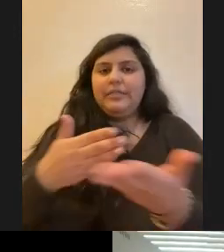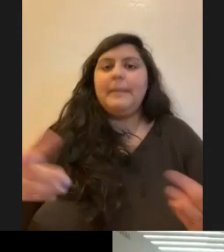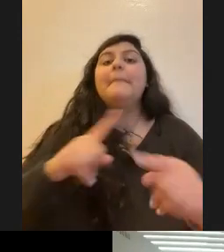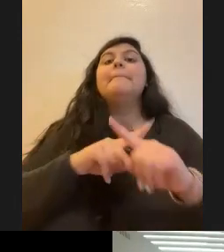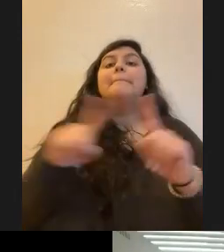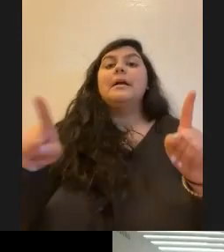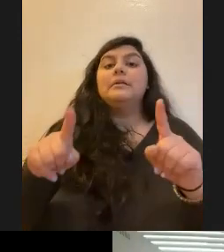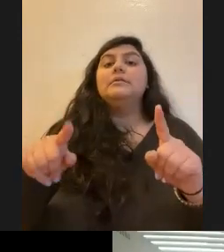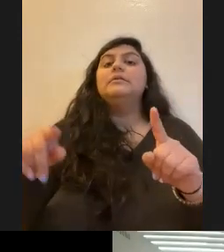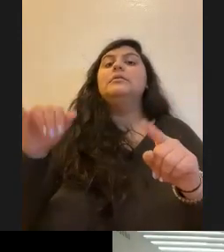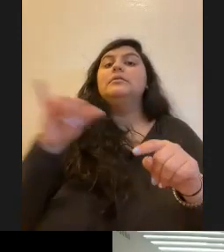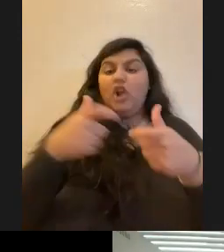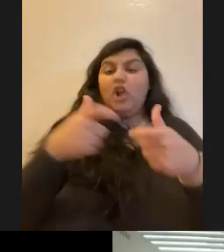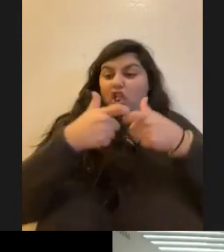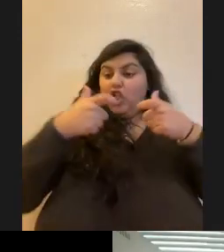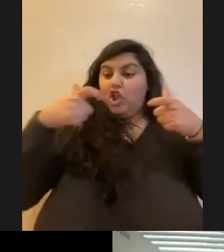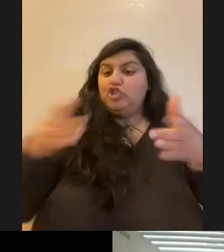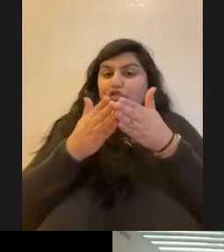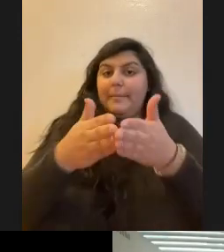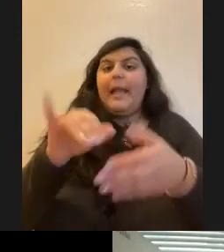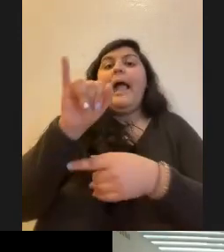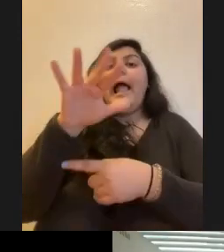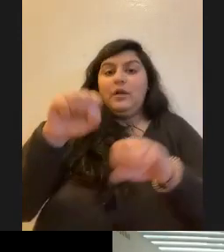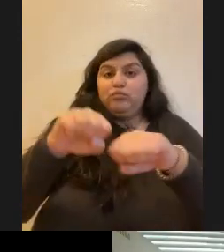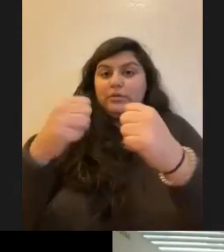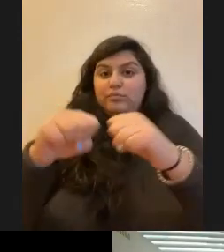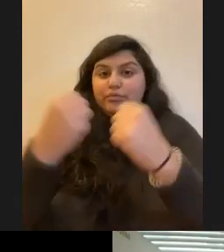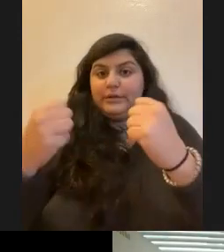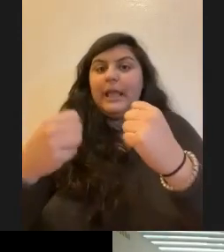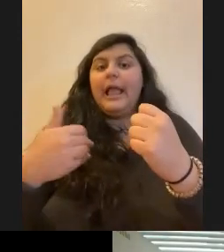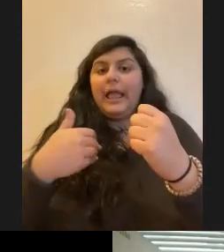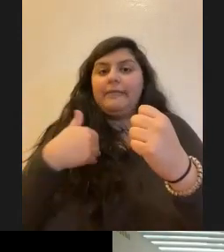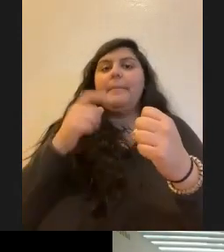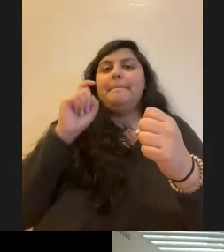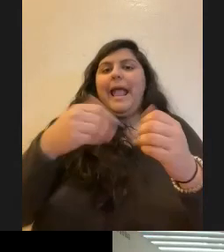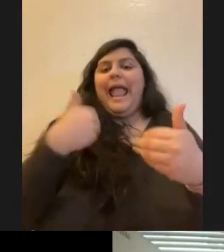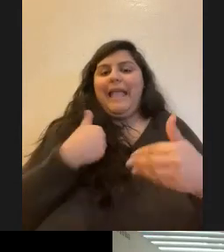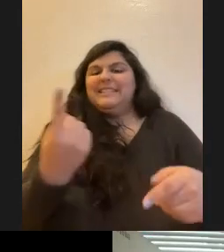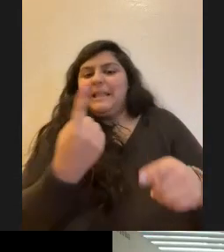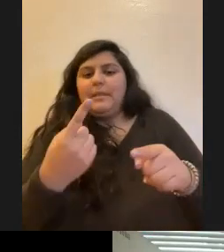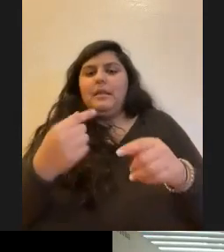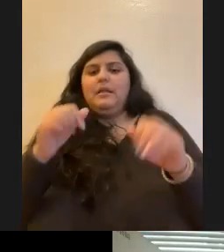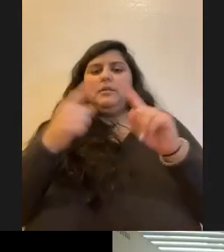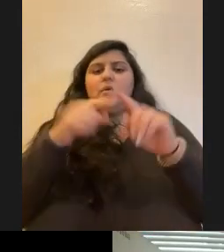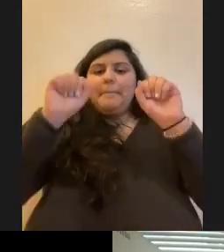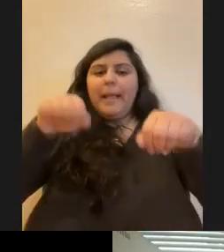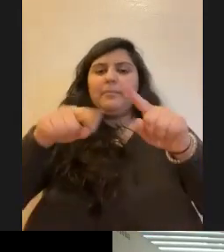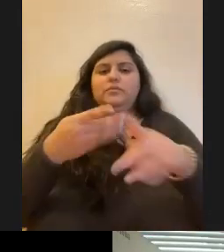also icebreakers. Since we go to Antarctica, they have to have some sort of ice breaking capability in case you get stuck.